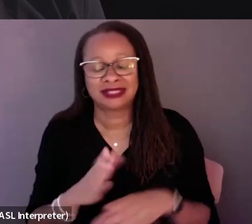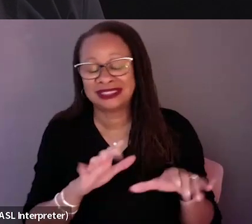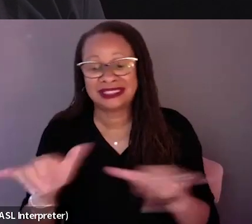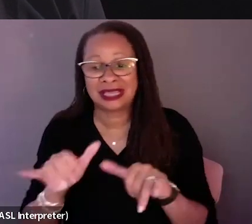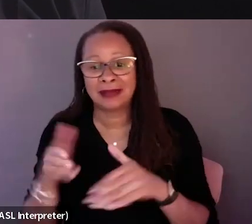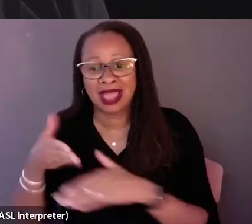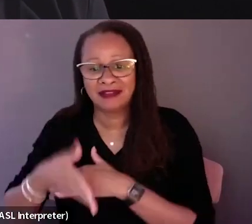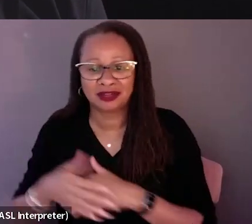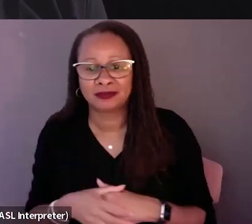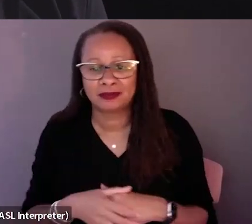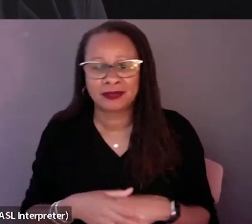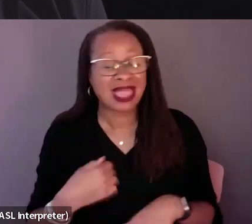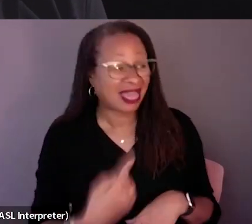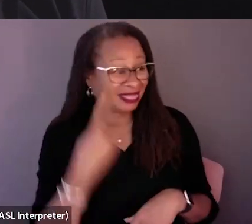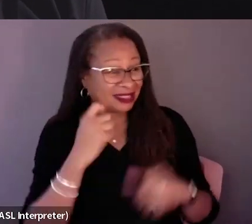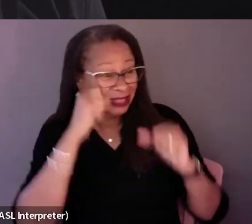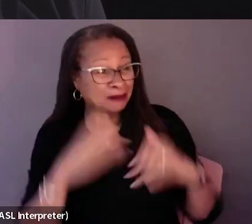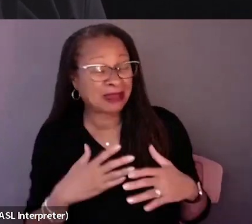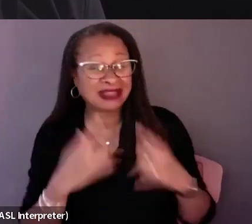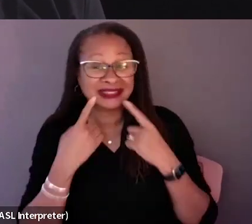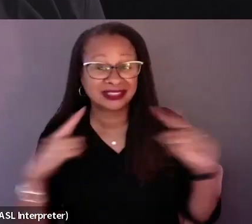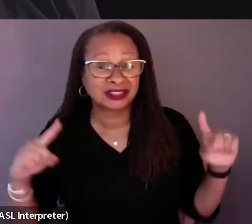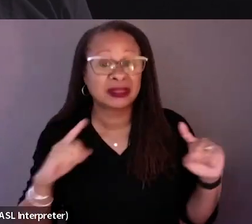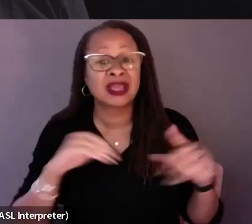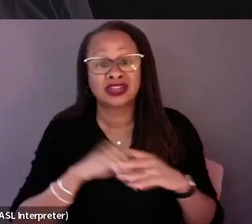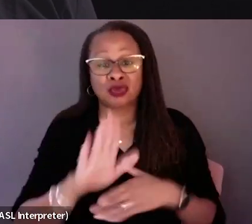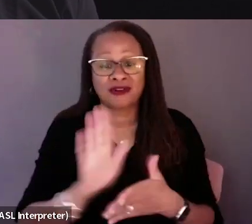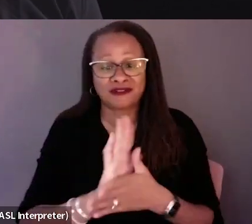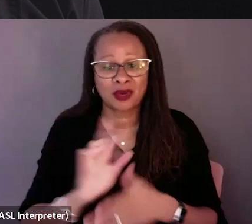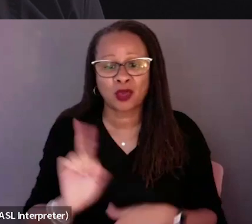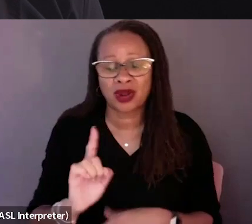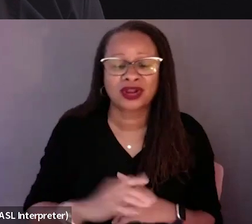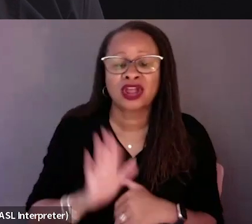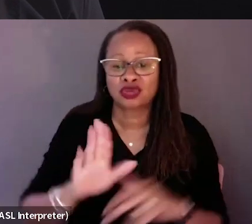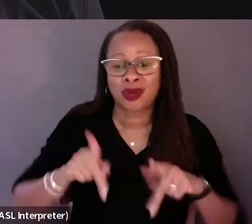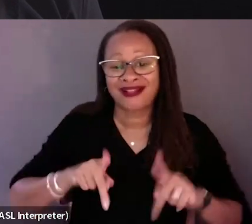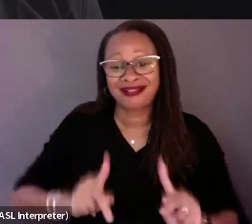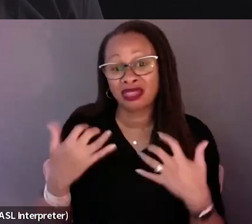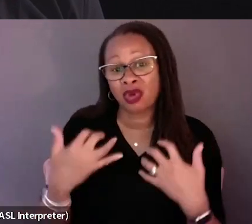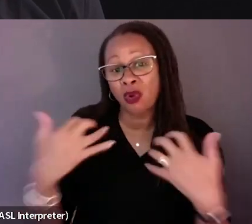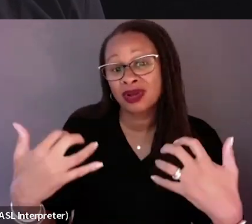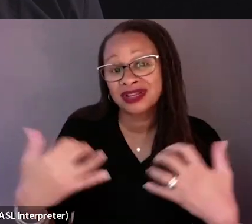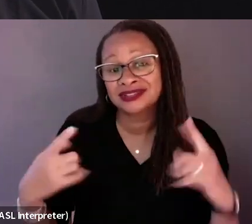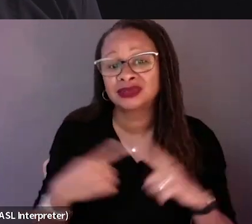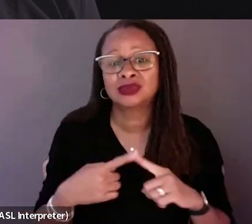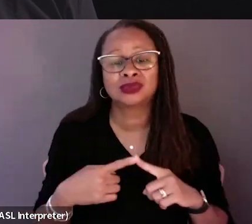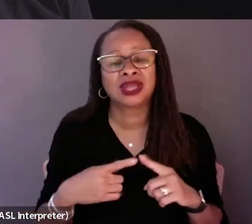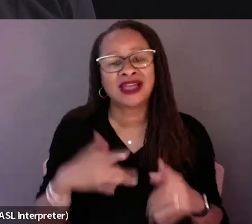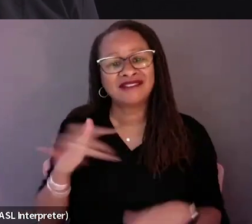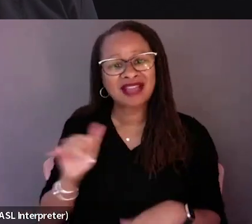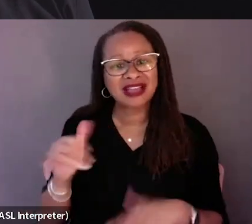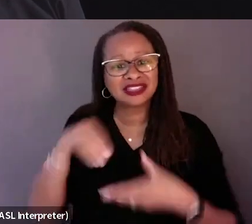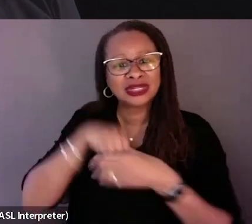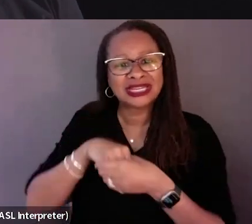think it's such a remarkable achievement in your film, where you allow the audience to feel like you're